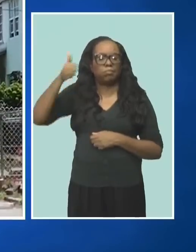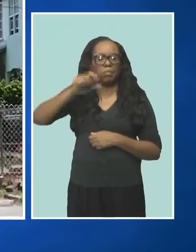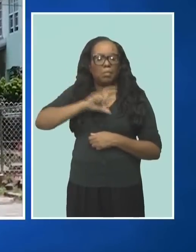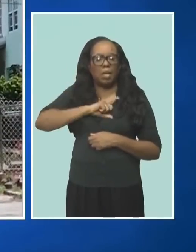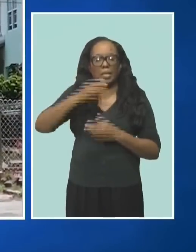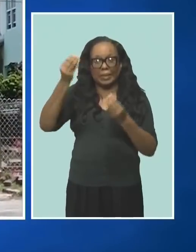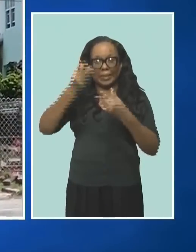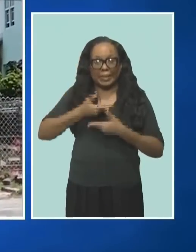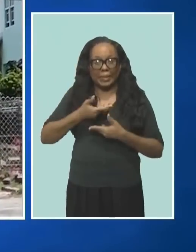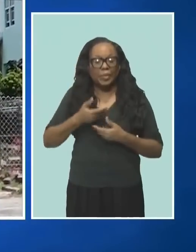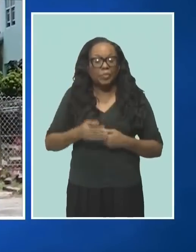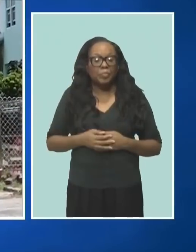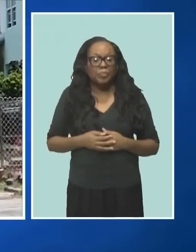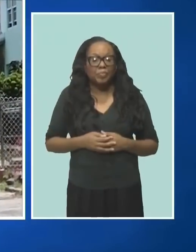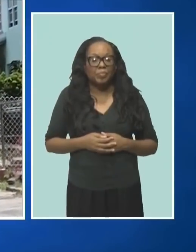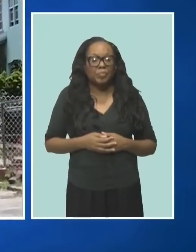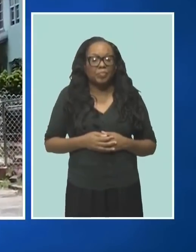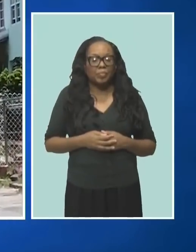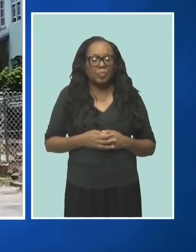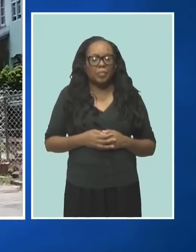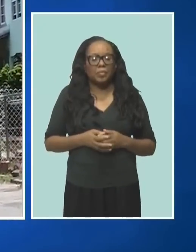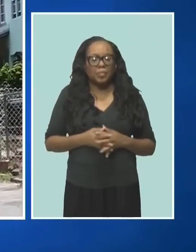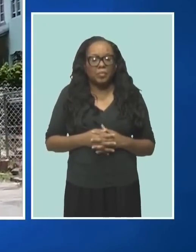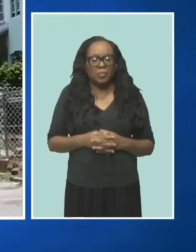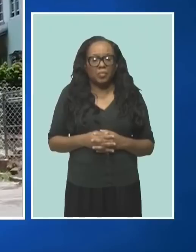the details.